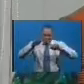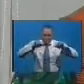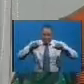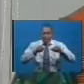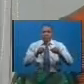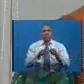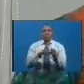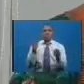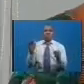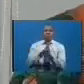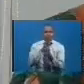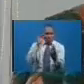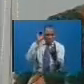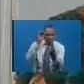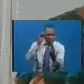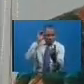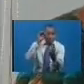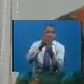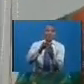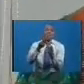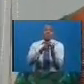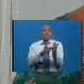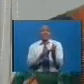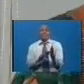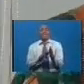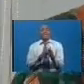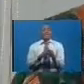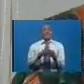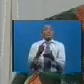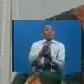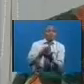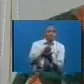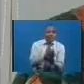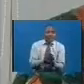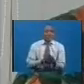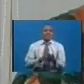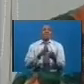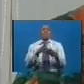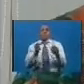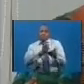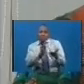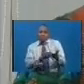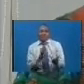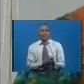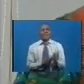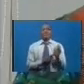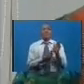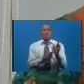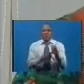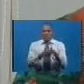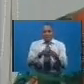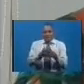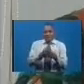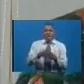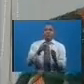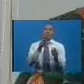objective reportage, innovative documentaries, and commentary writing that demonstrate a high level